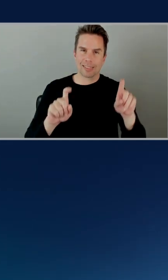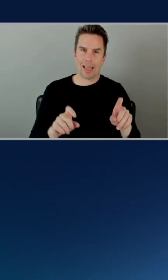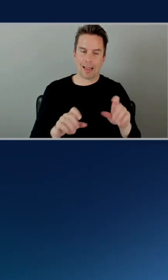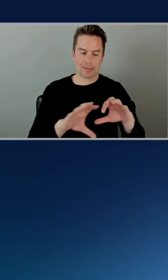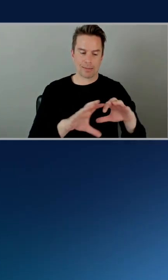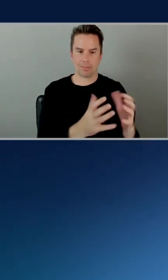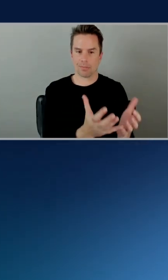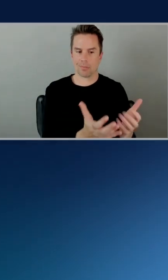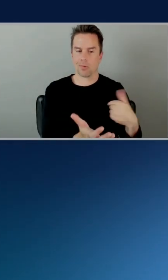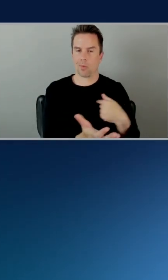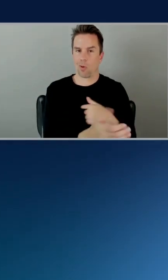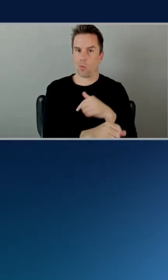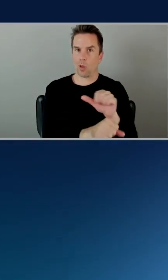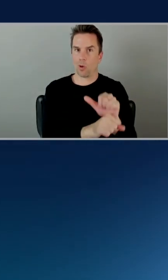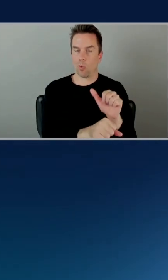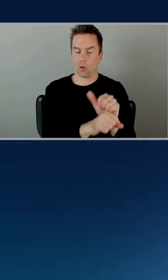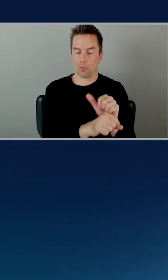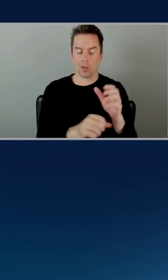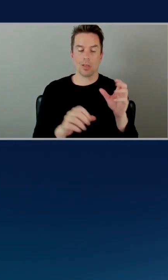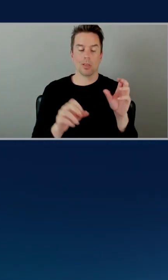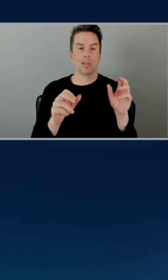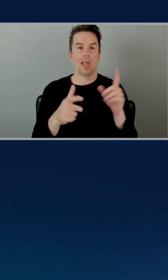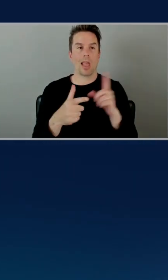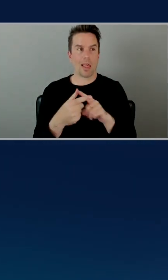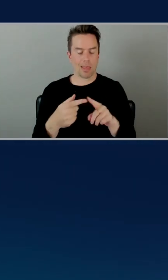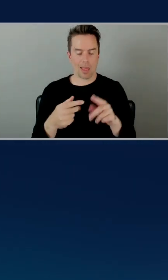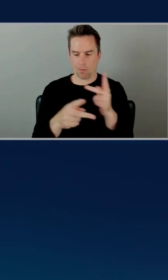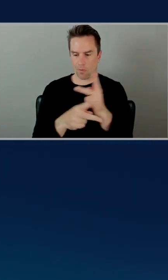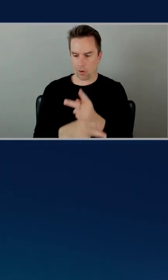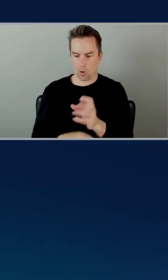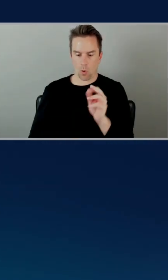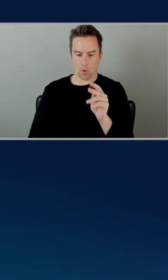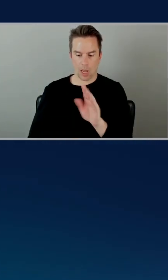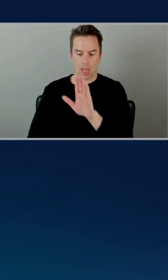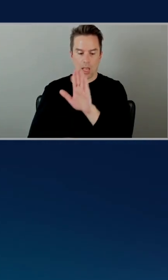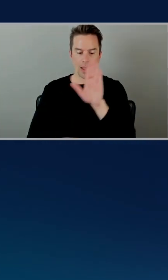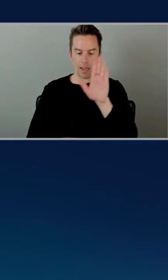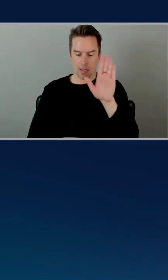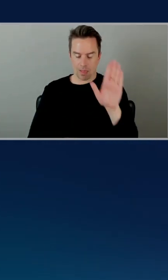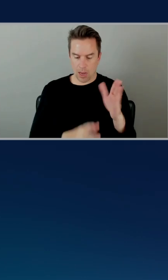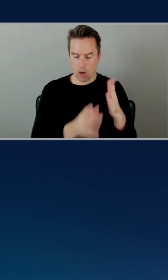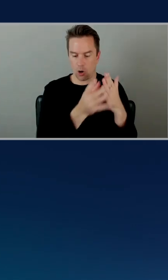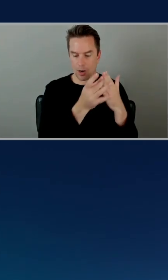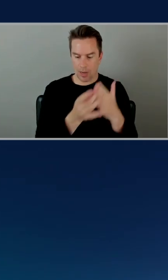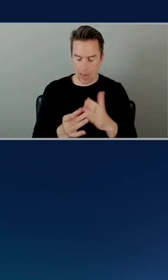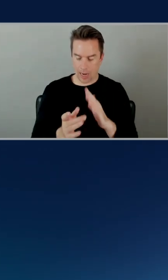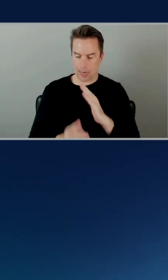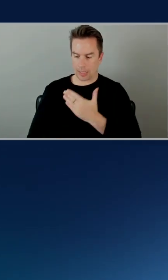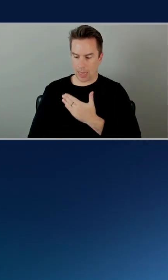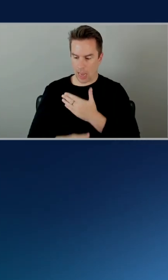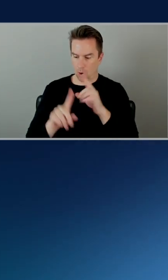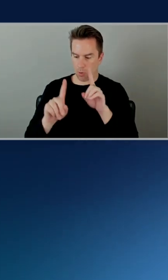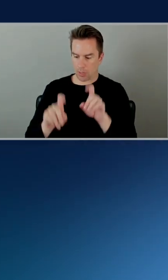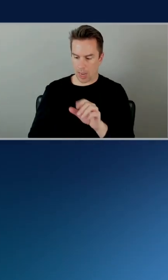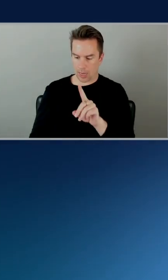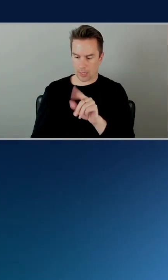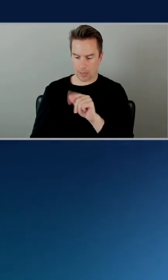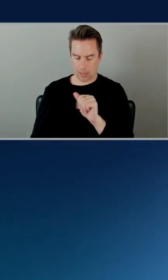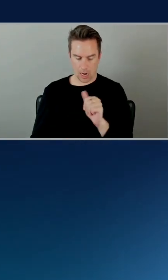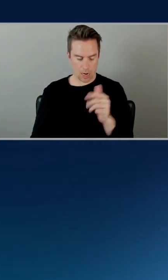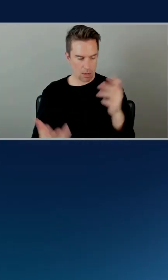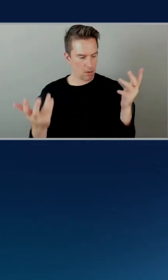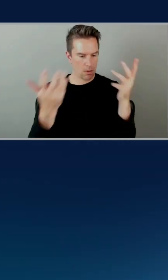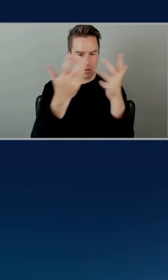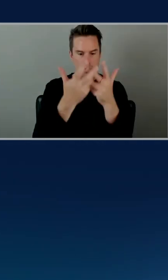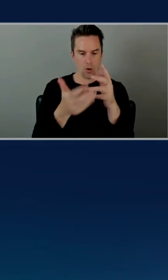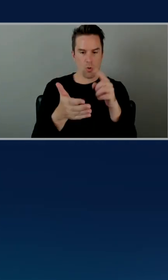what's given their guidance and our test data, what are the best prompts to use? And the great thing about agents is you can see our prompts.